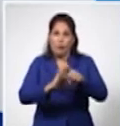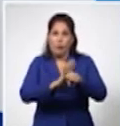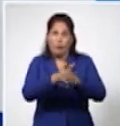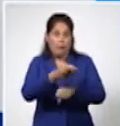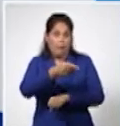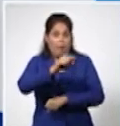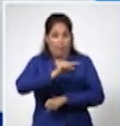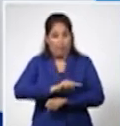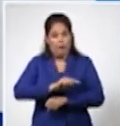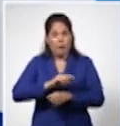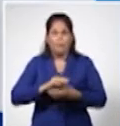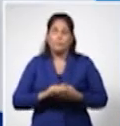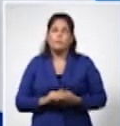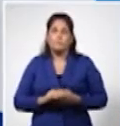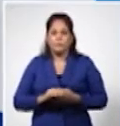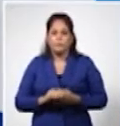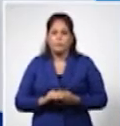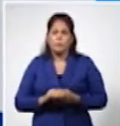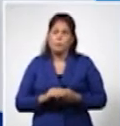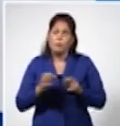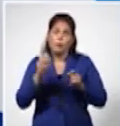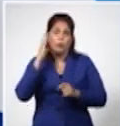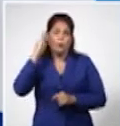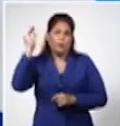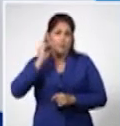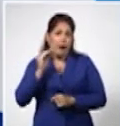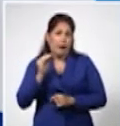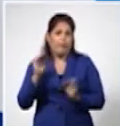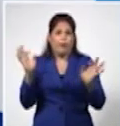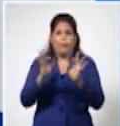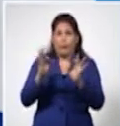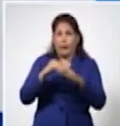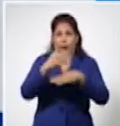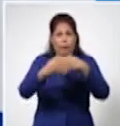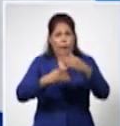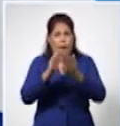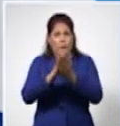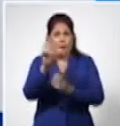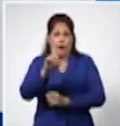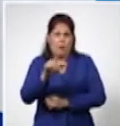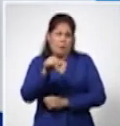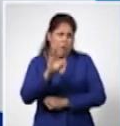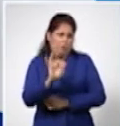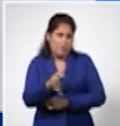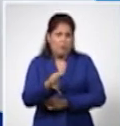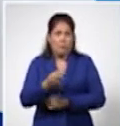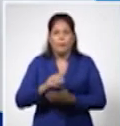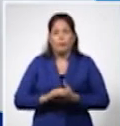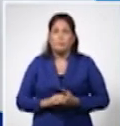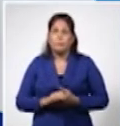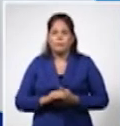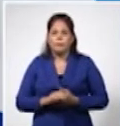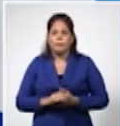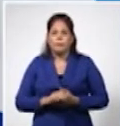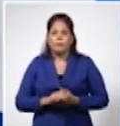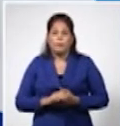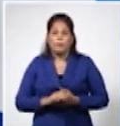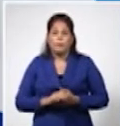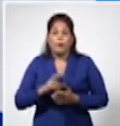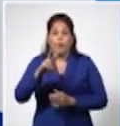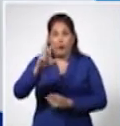Villa Clara also reported 2 cases yesterday from Camajuaní